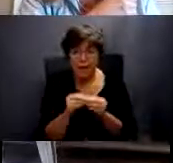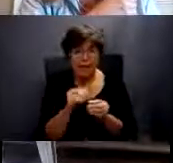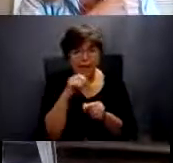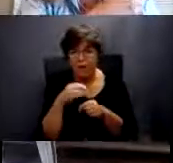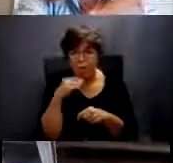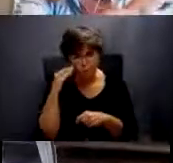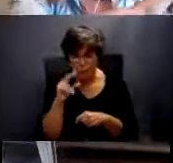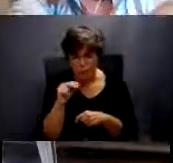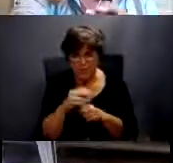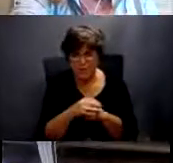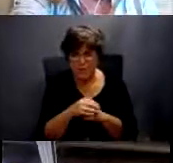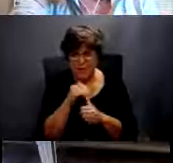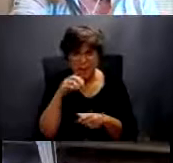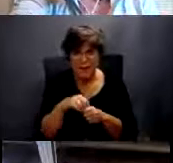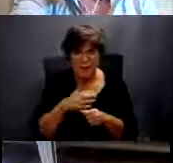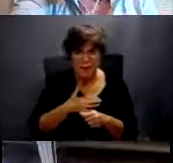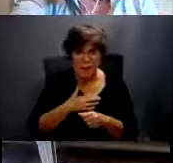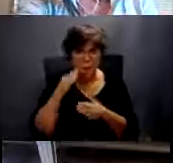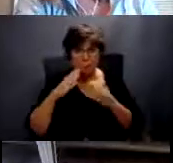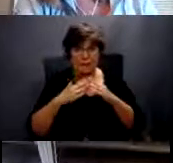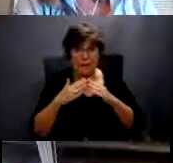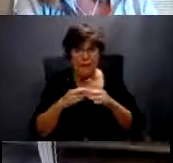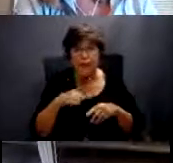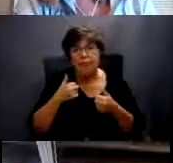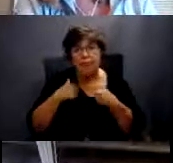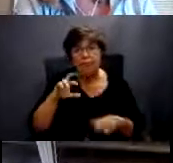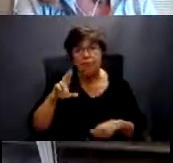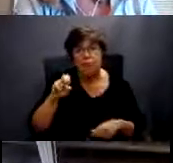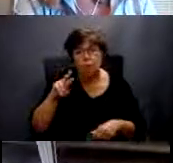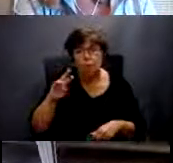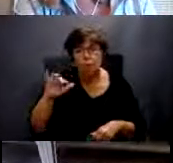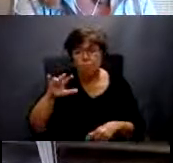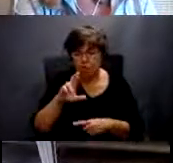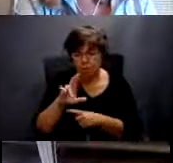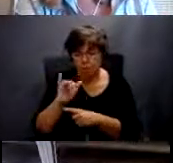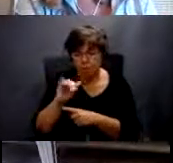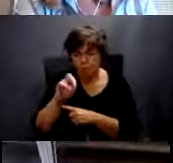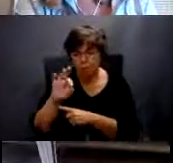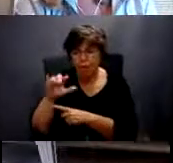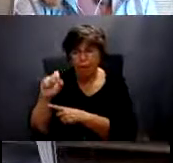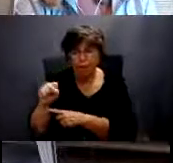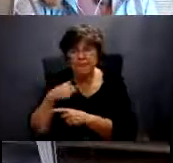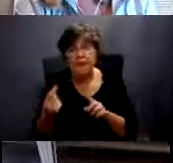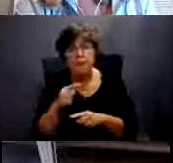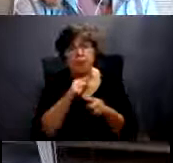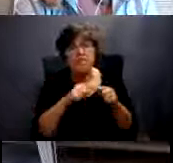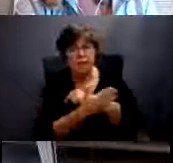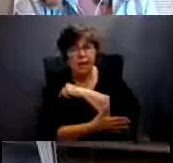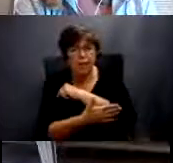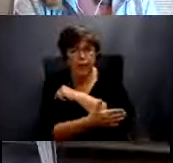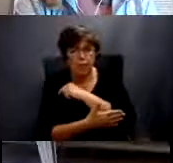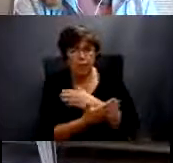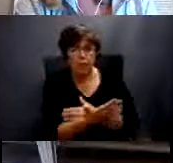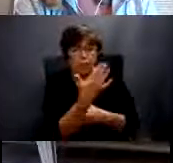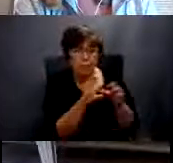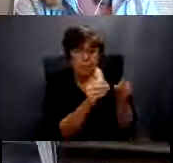home, nor in my hometown of River Falls. It's in a different town, a different county, where this morning I